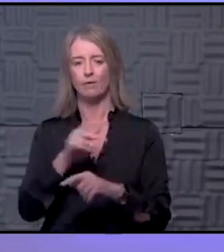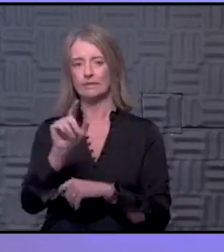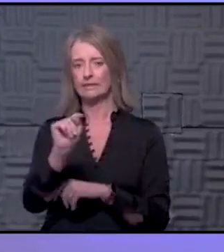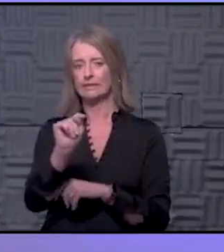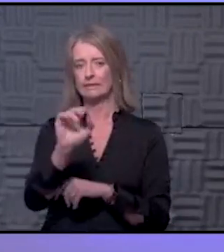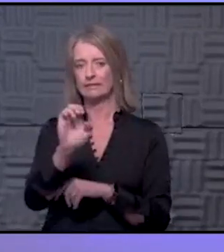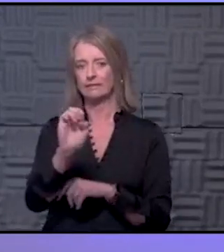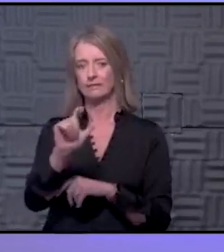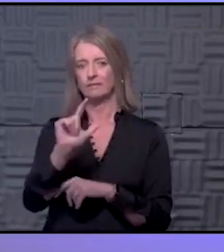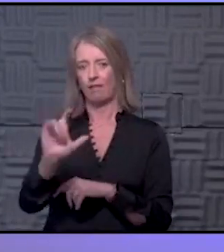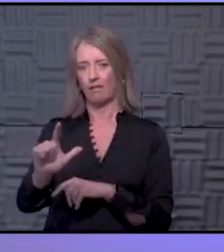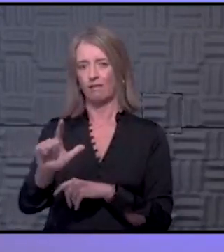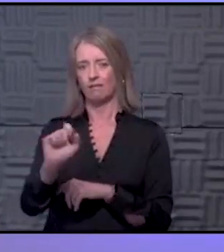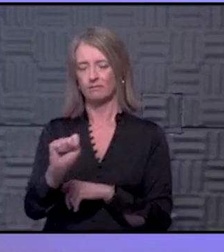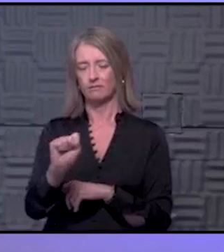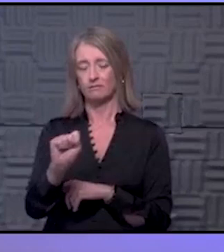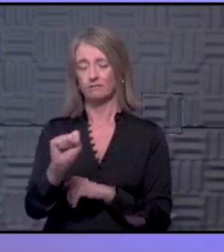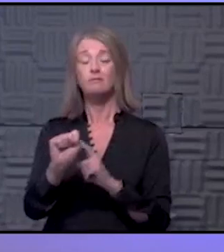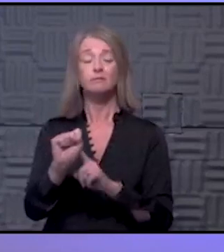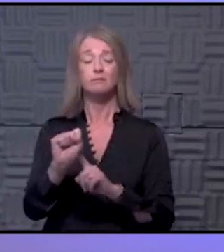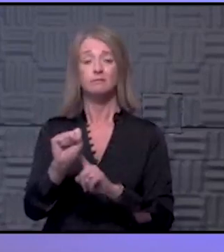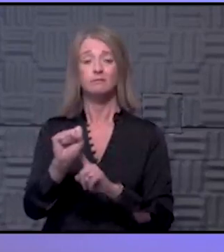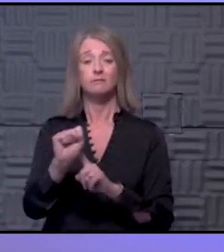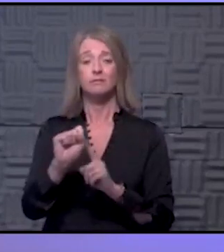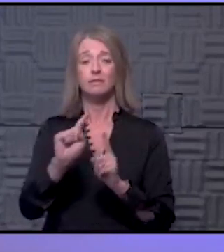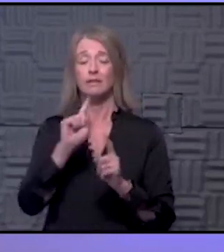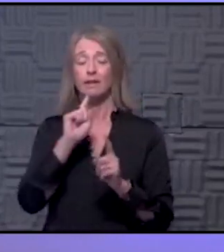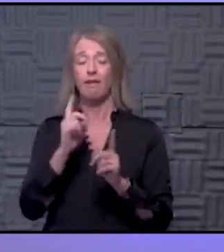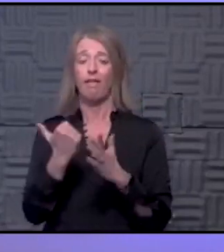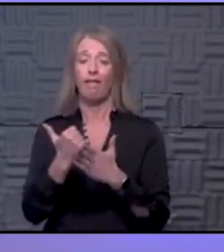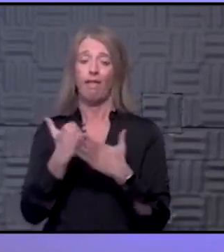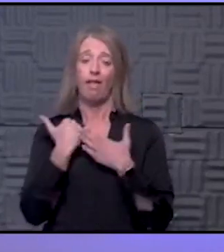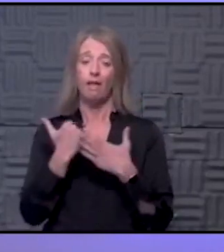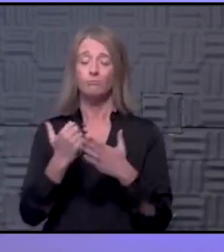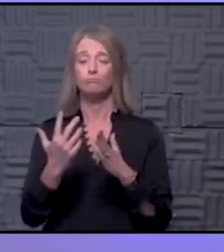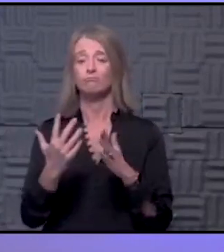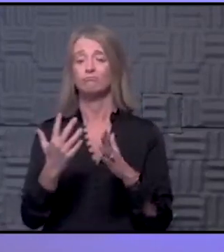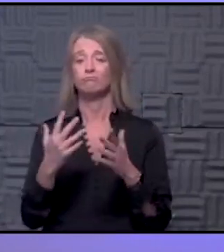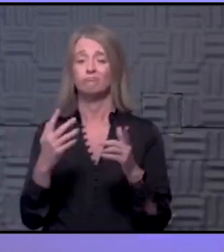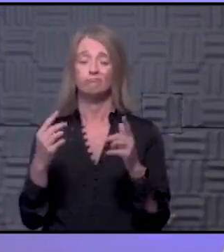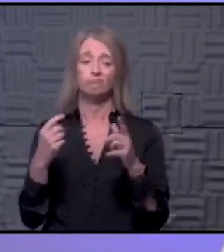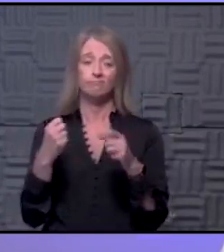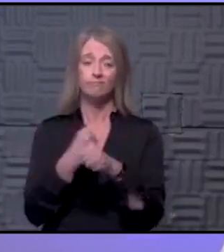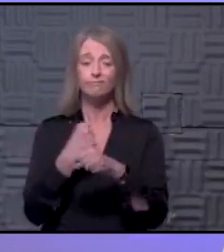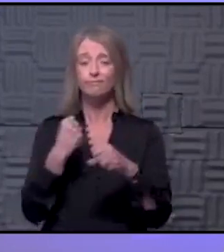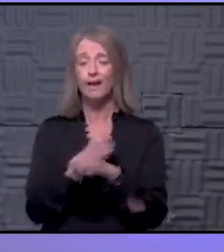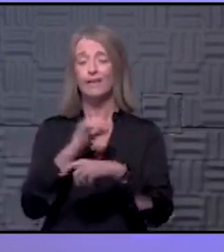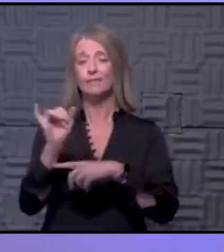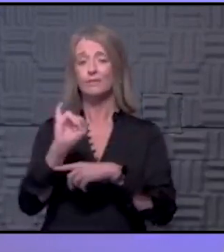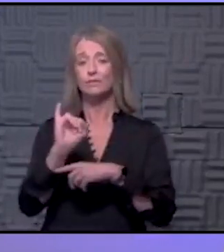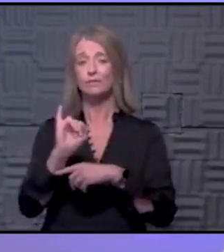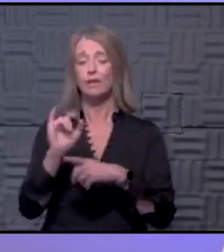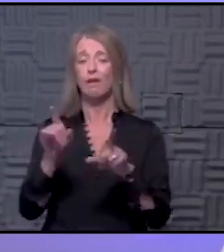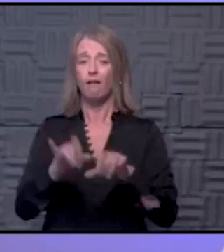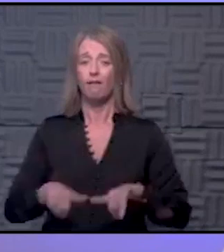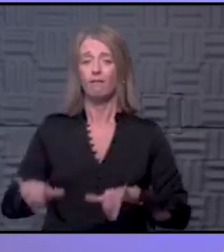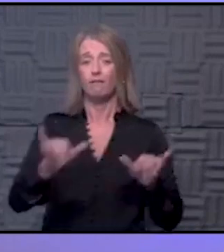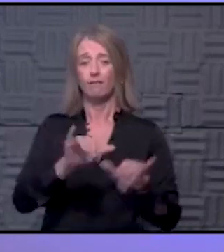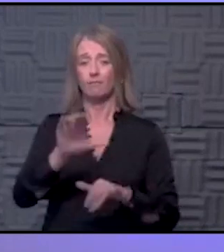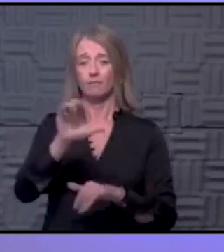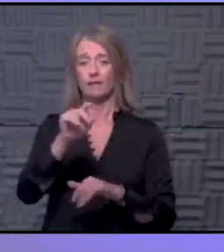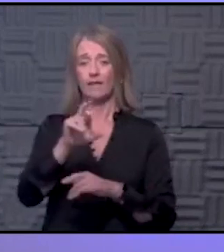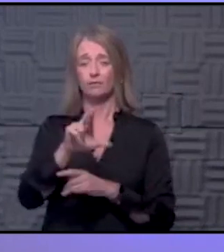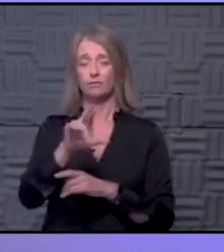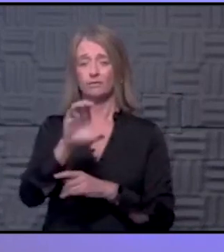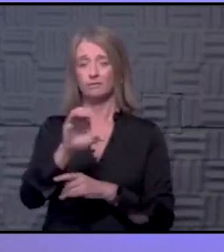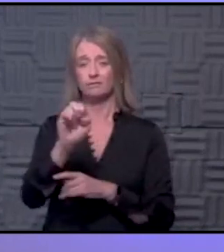Our T-cells usually work in terms of like attacking attacking any type of infection and also killing cancer cells. Unfortunately, some